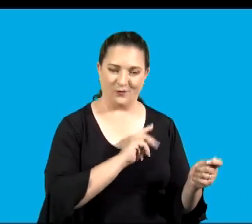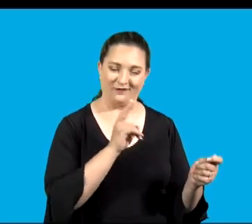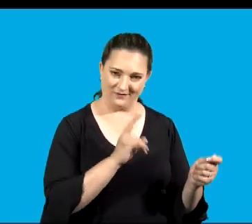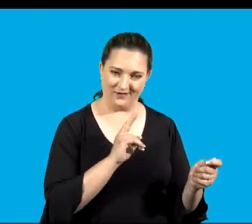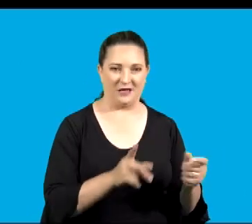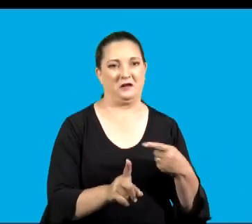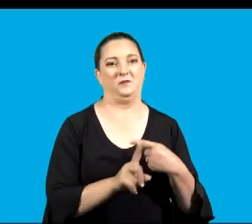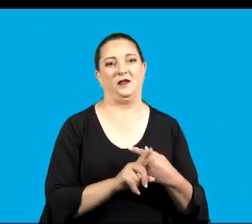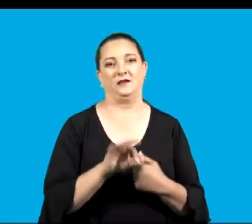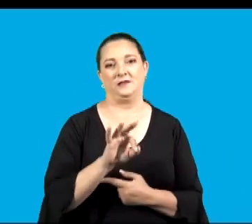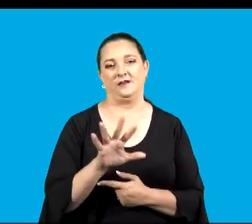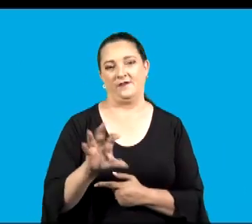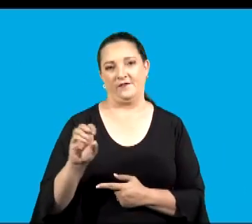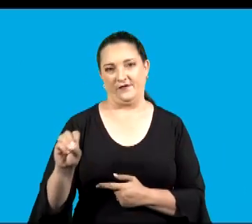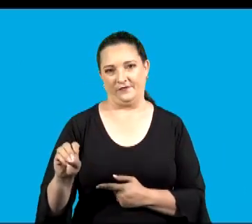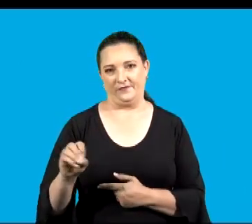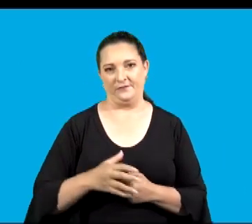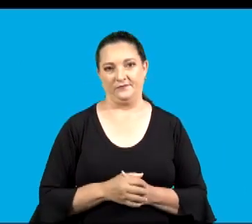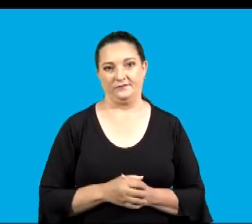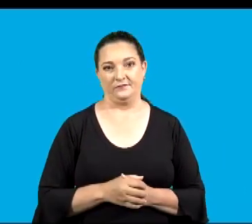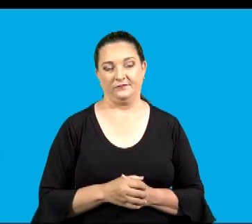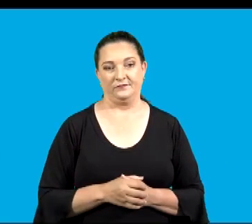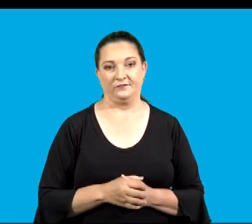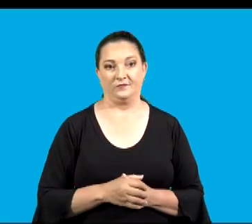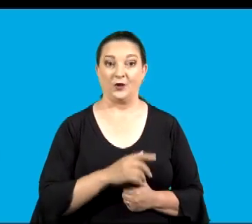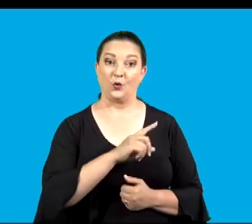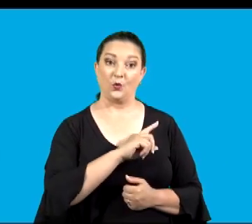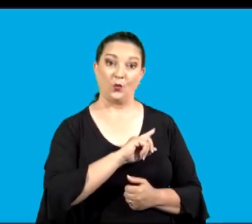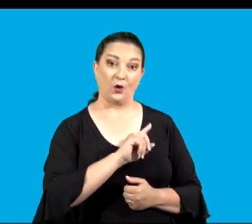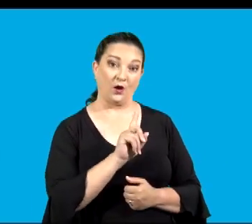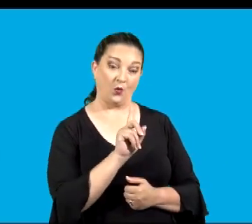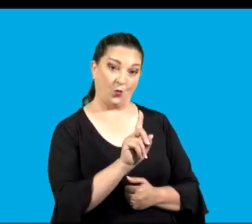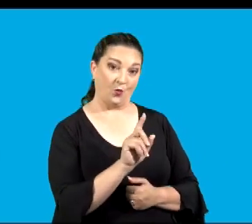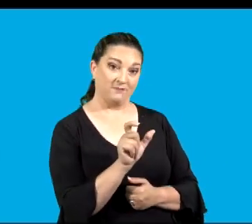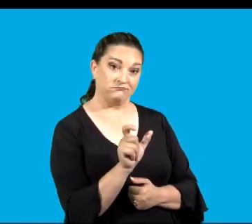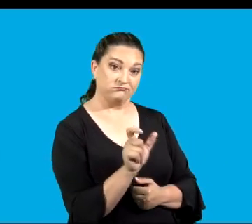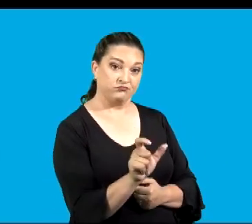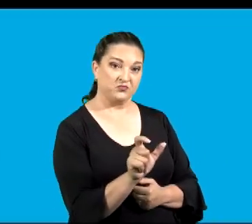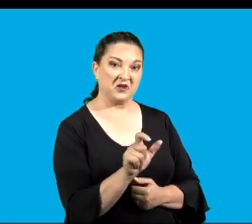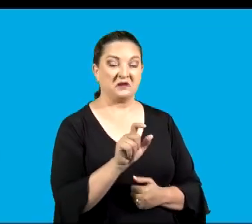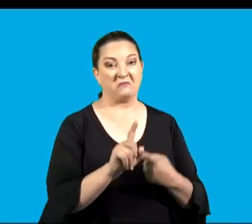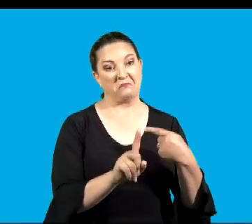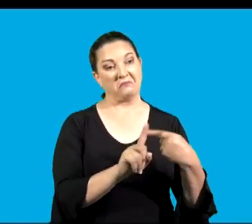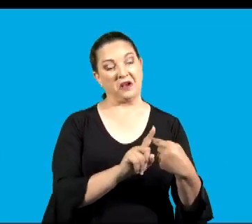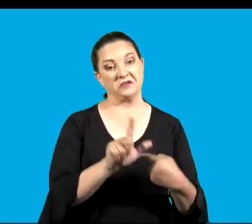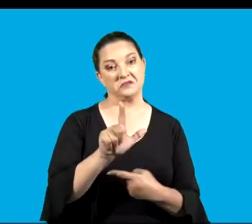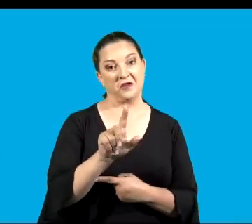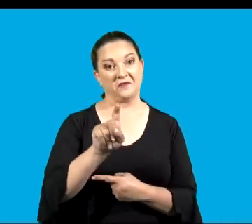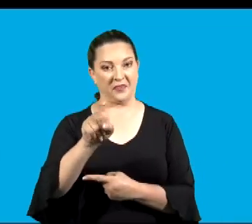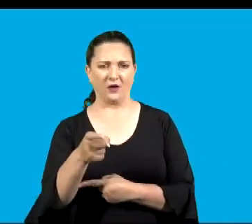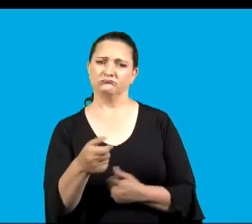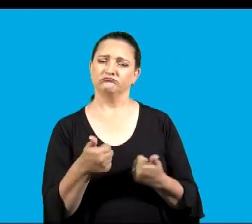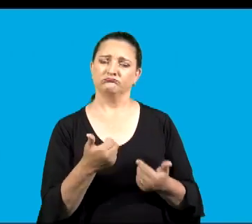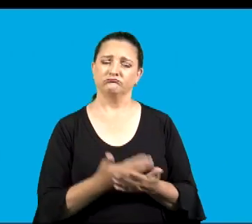plus 3.5. So you would say that one would have just said plus 7,000. That would have